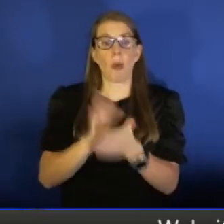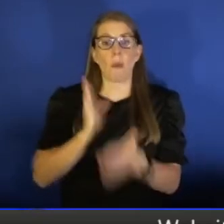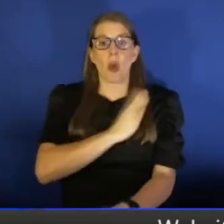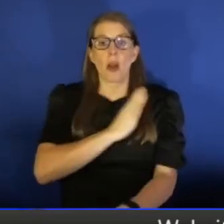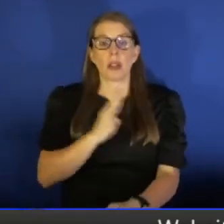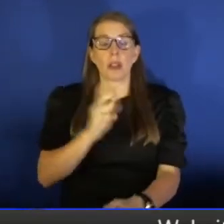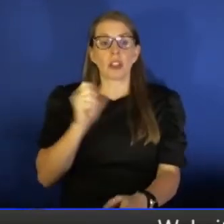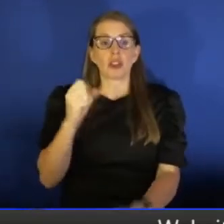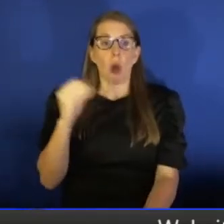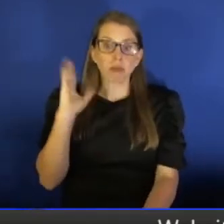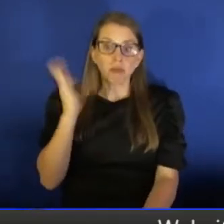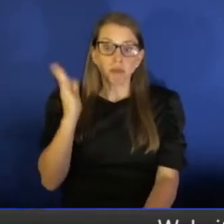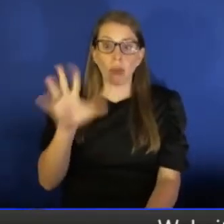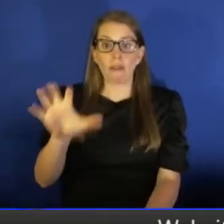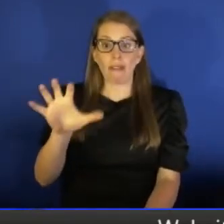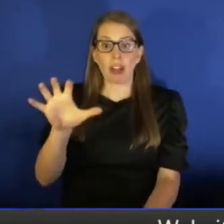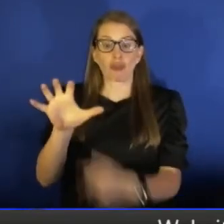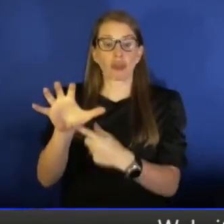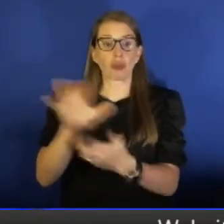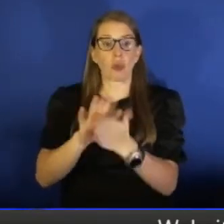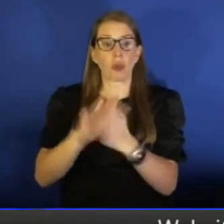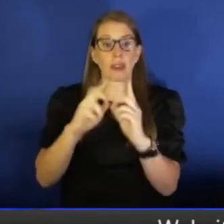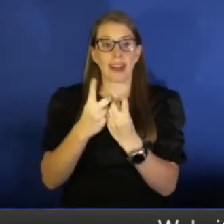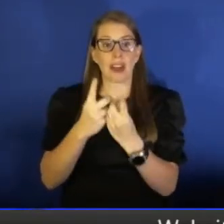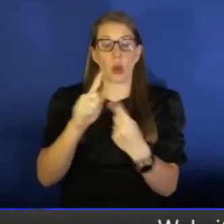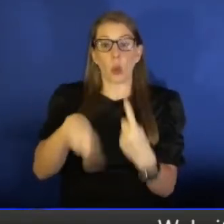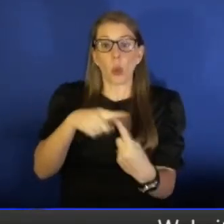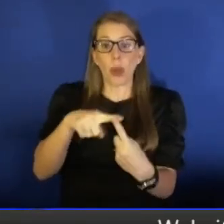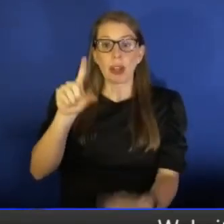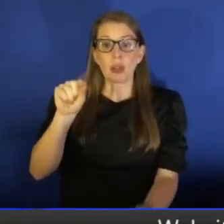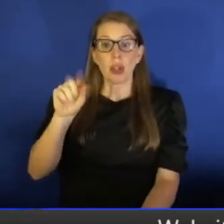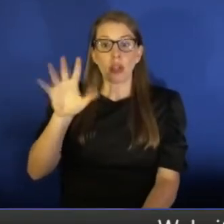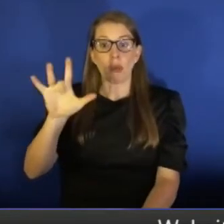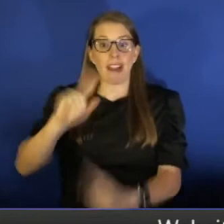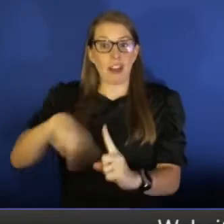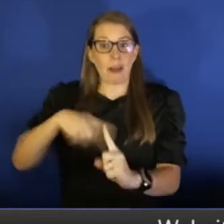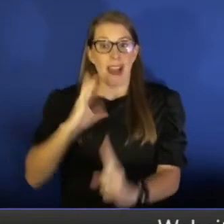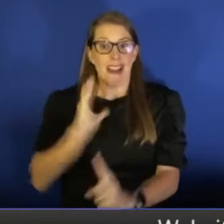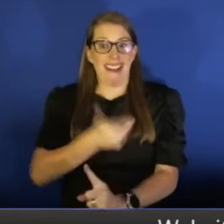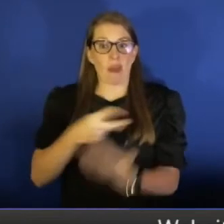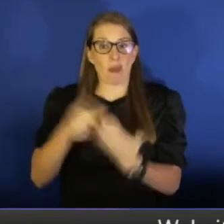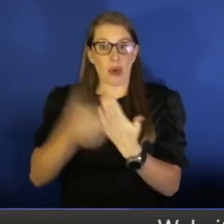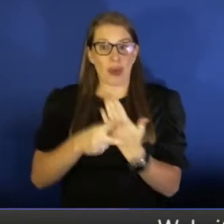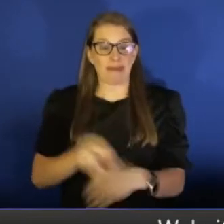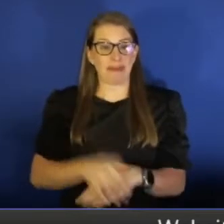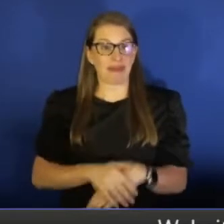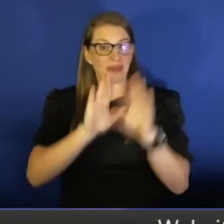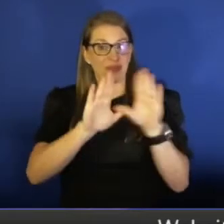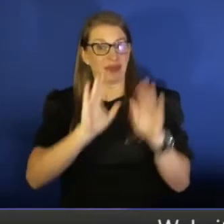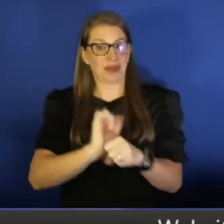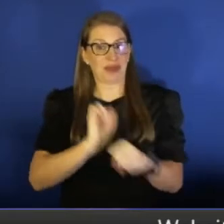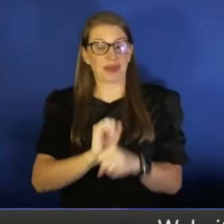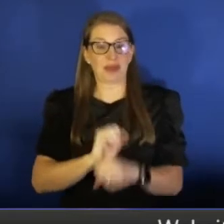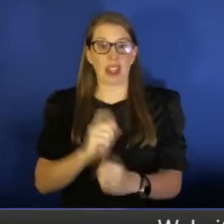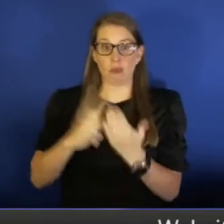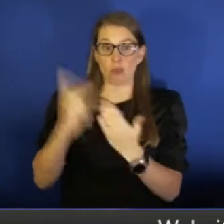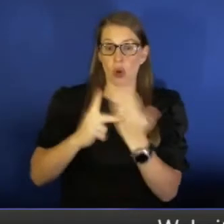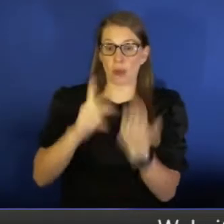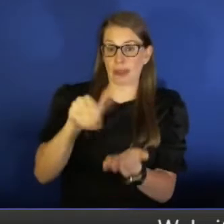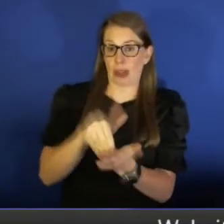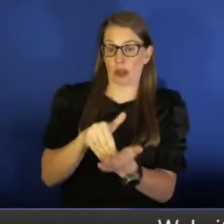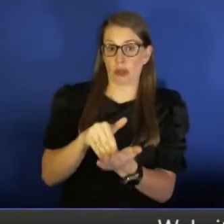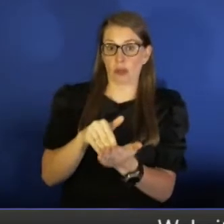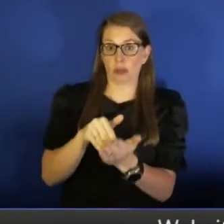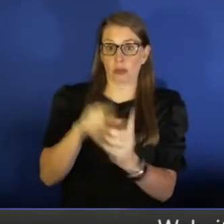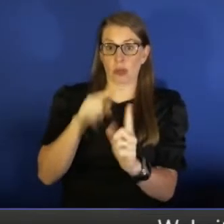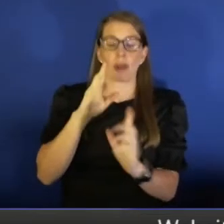school districts by 2025 about our program. Fantastic work. So the program centers on one question. What's the one